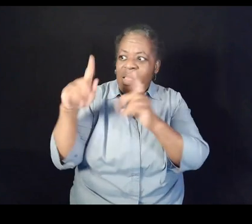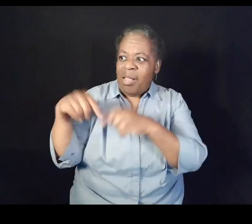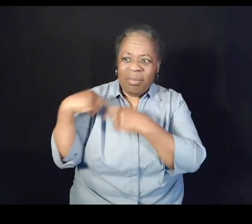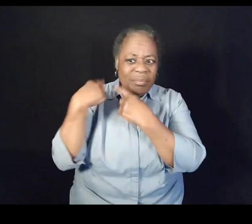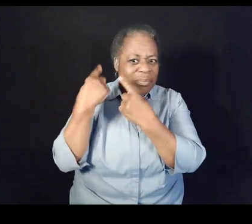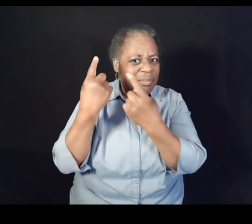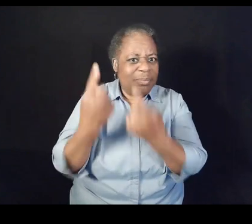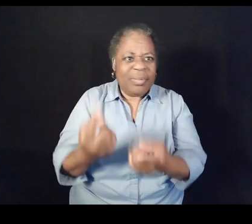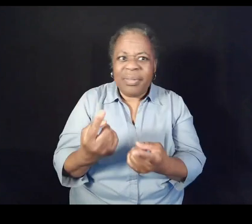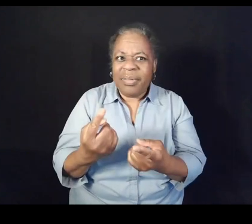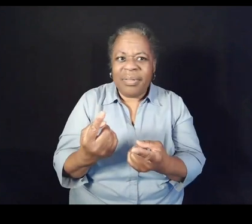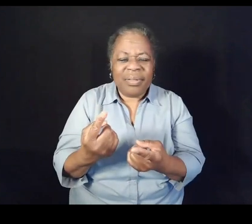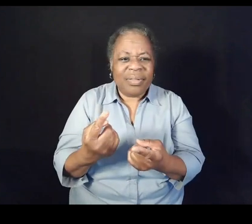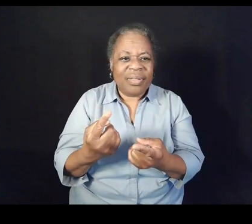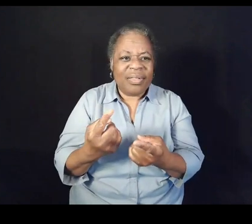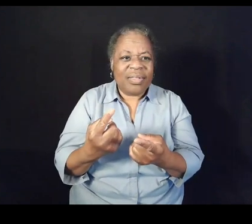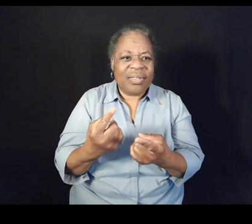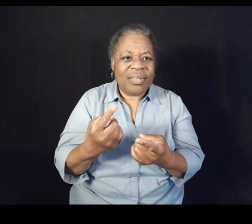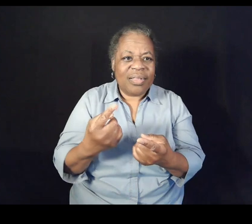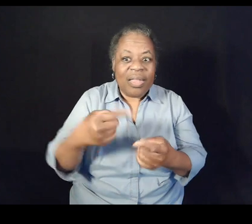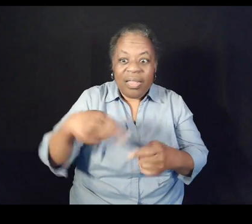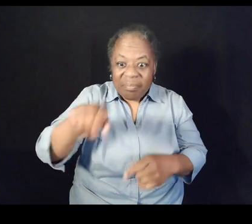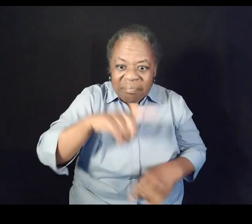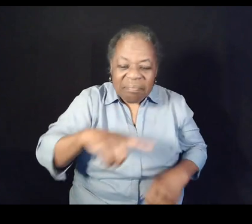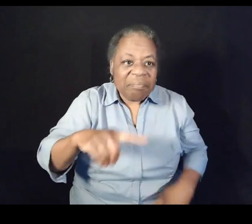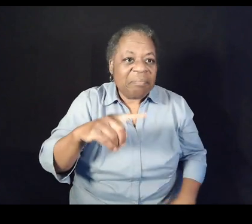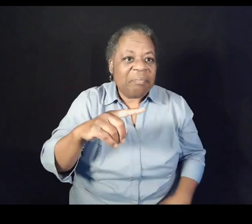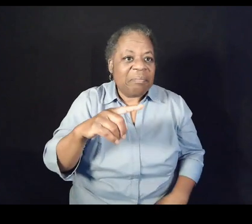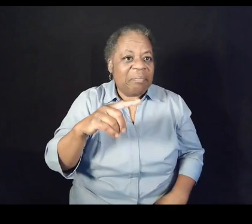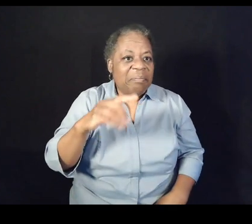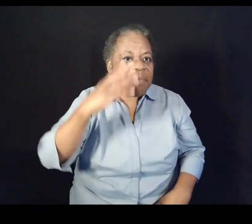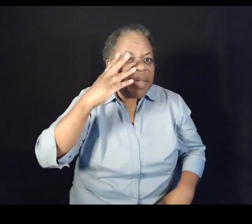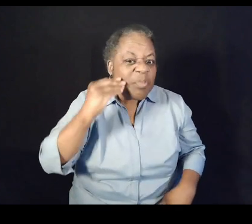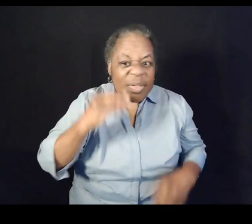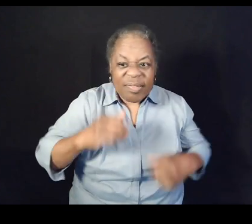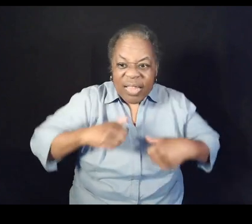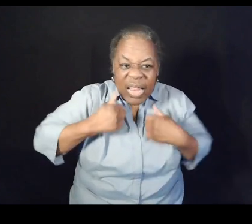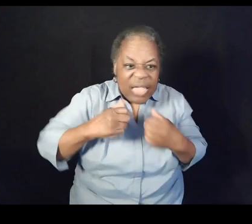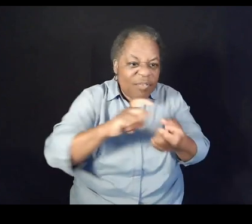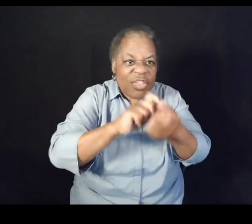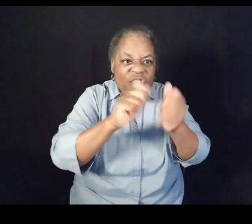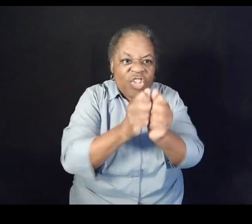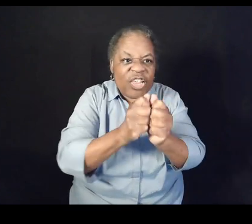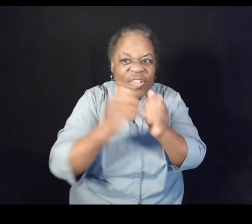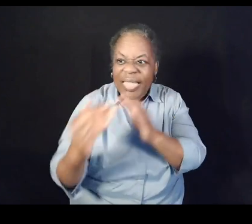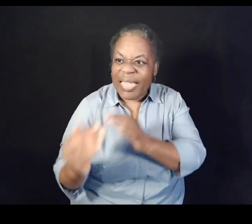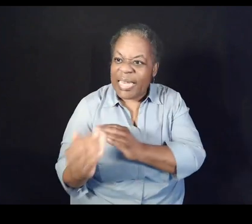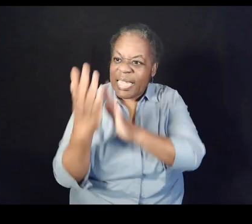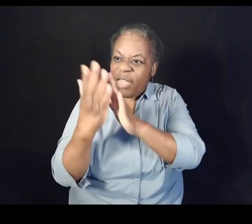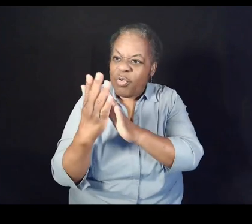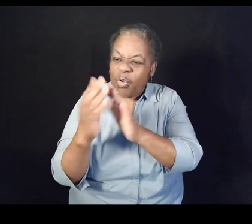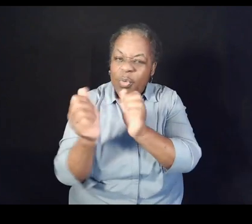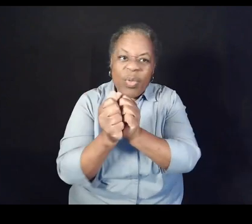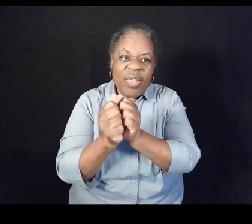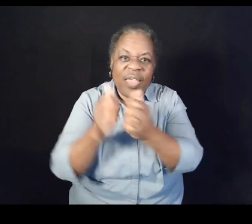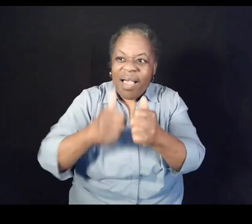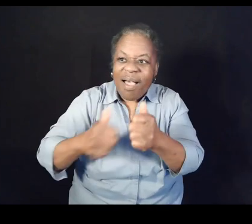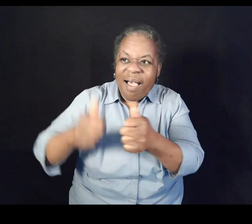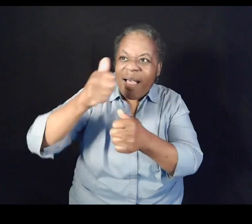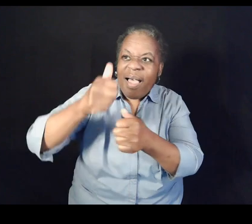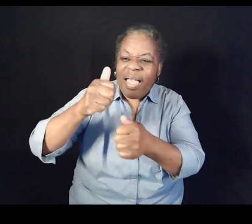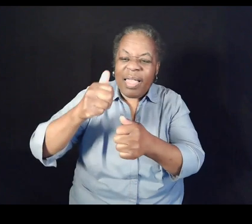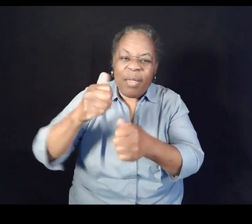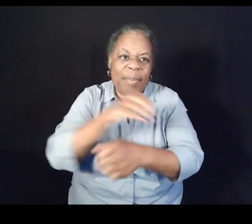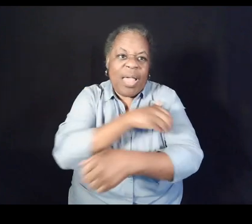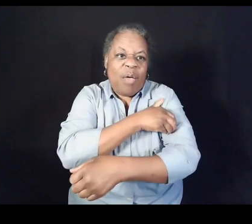life who claim to have experienced life-changing encounters with a higher power or a supreme being.